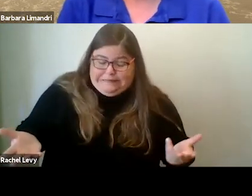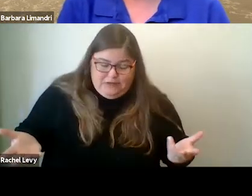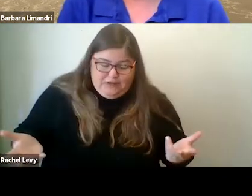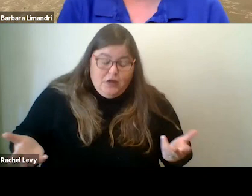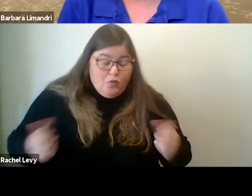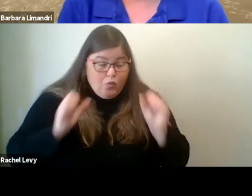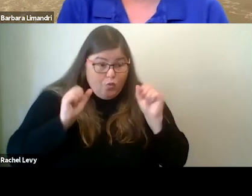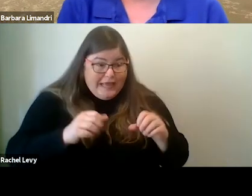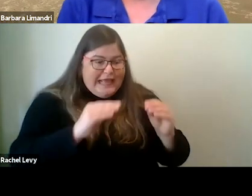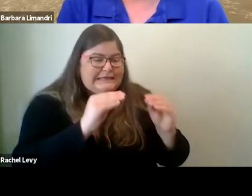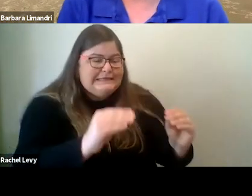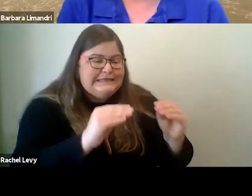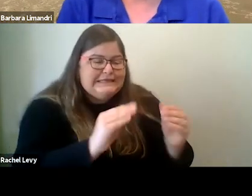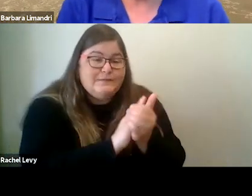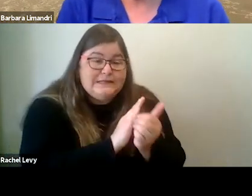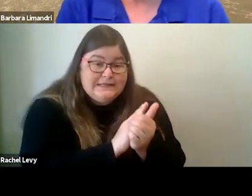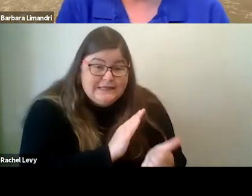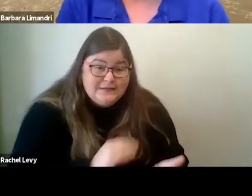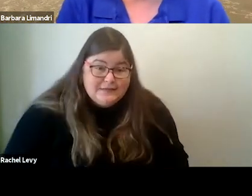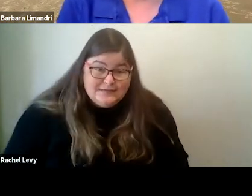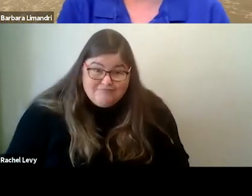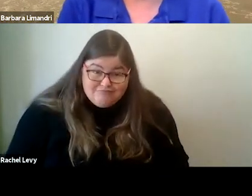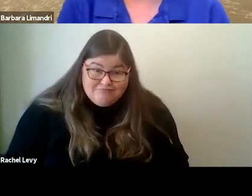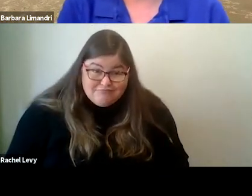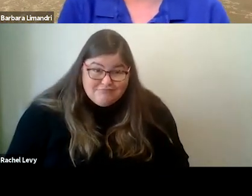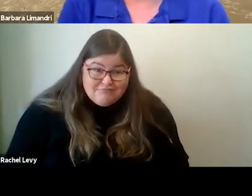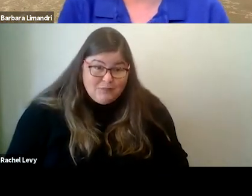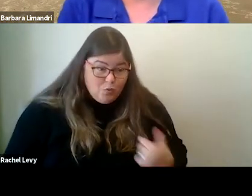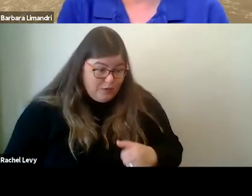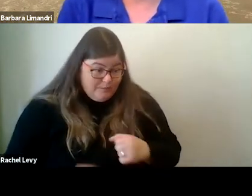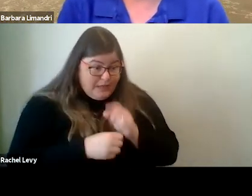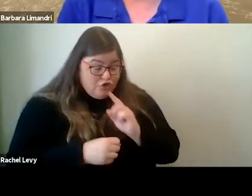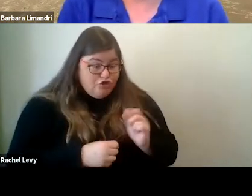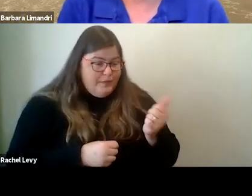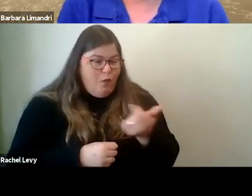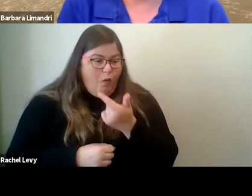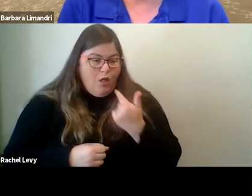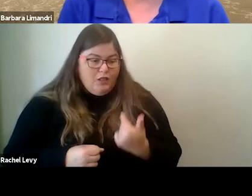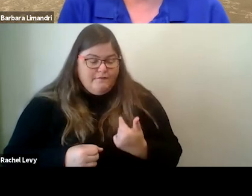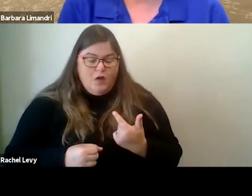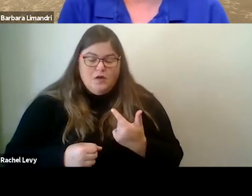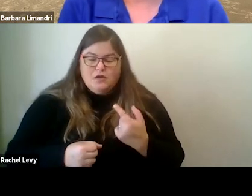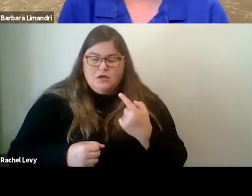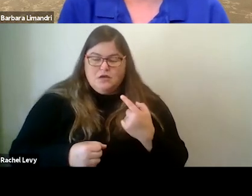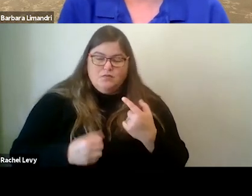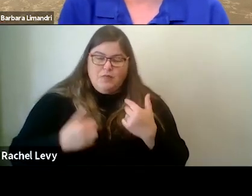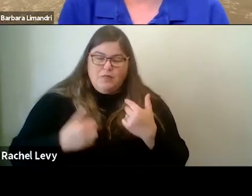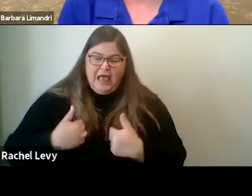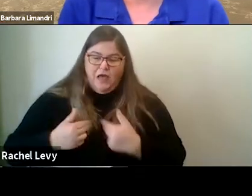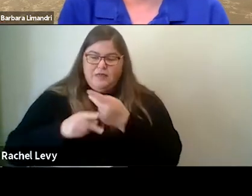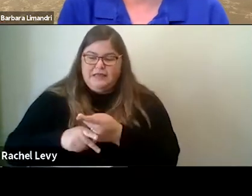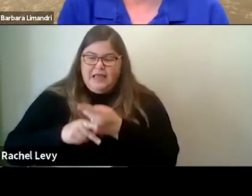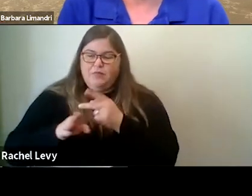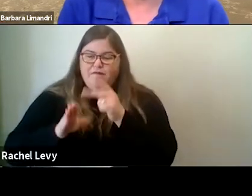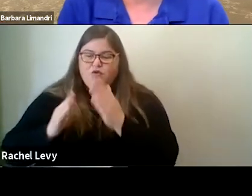can teach those skills. We've made sure that all of our healthcare professionals, in order to renew their license, have to have a